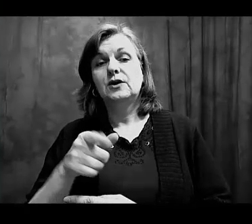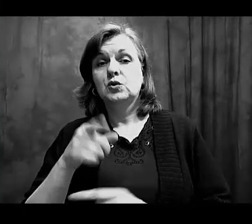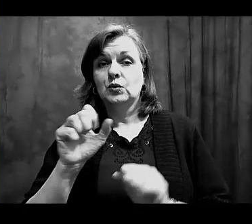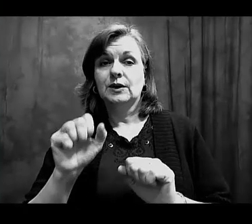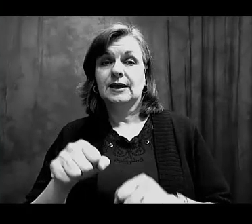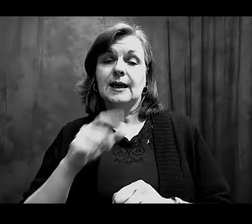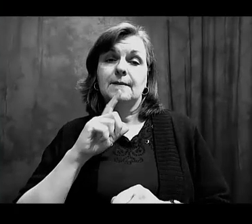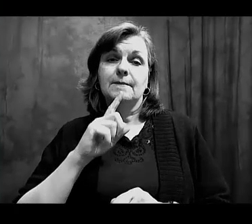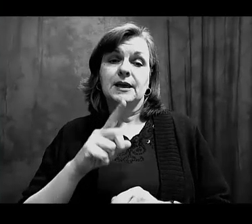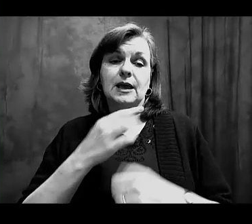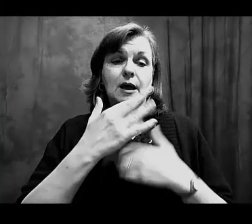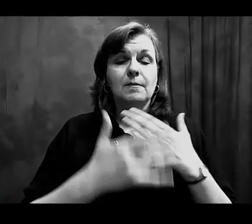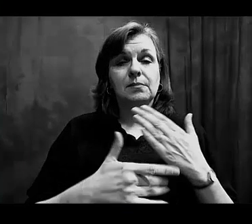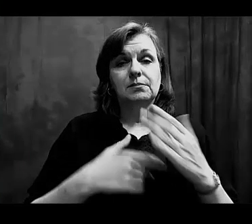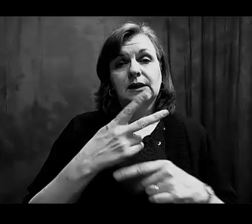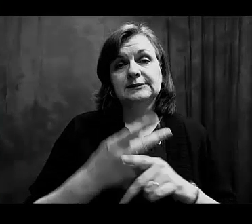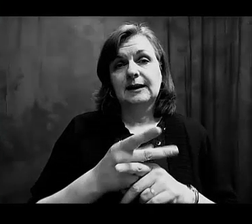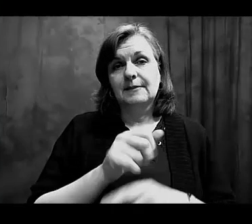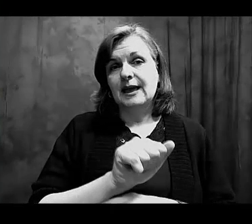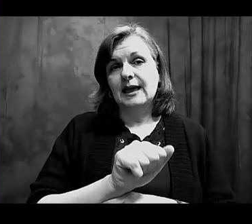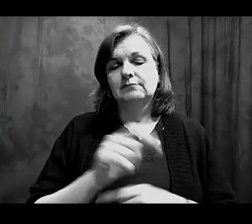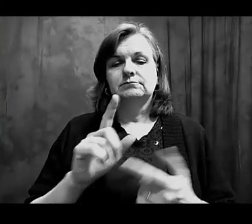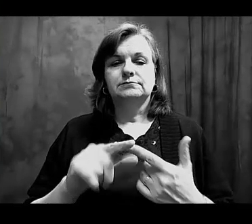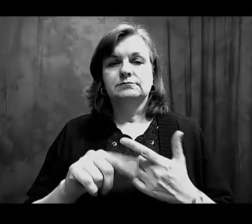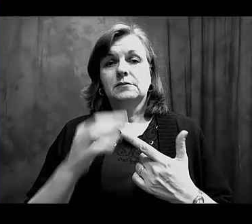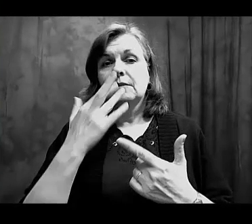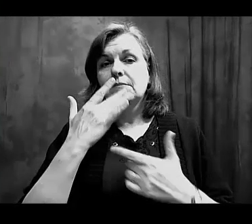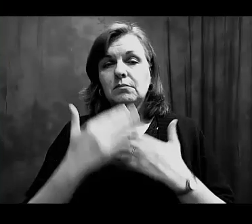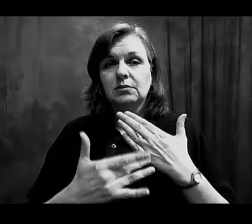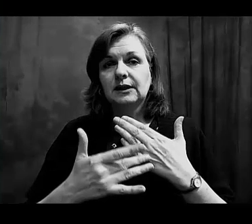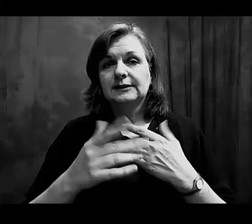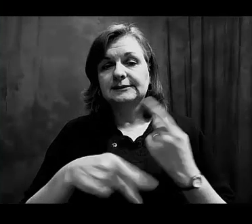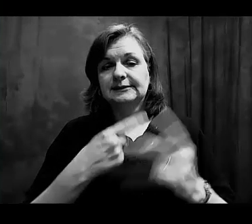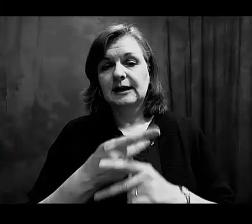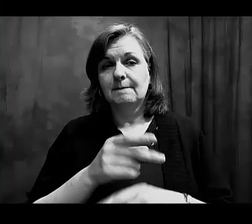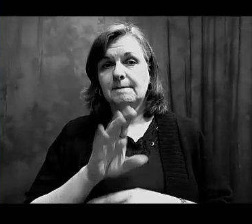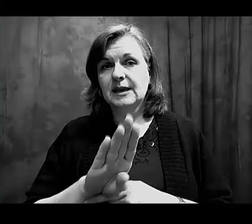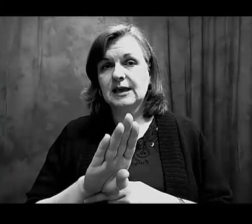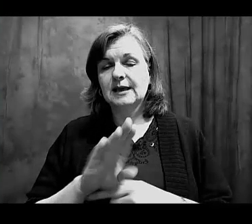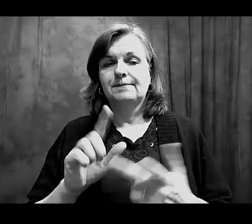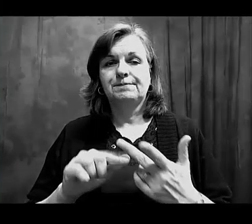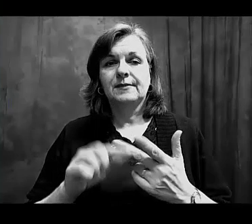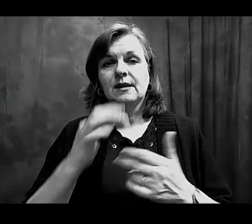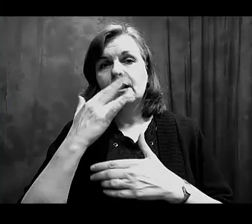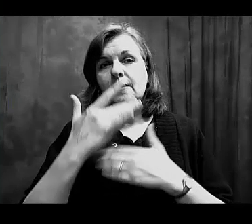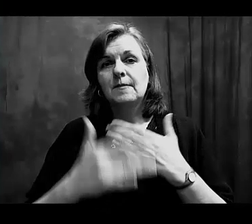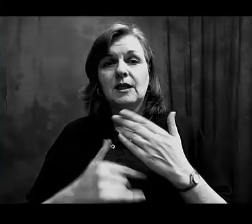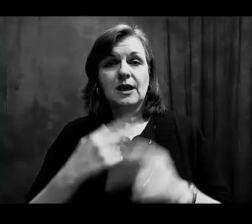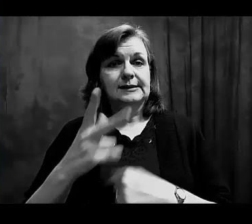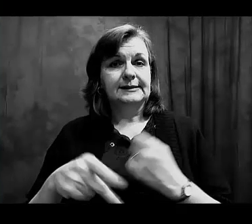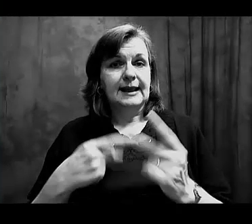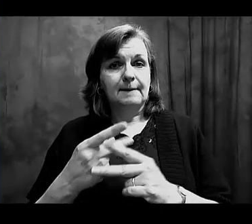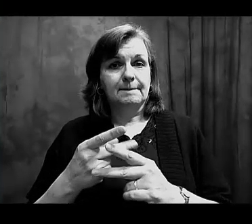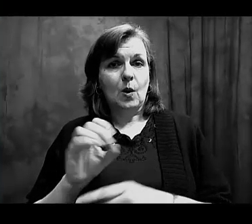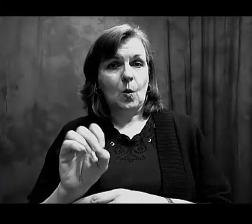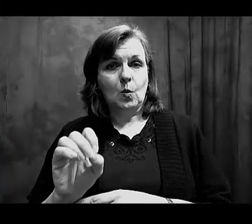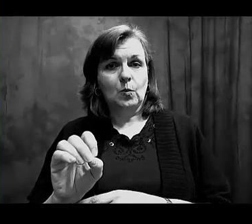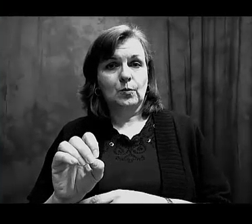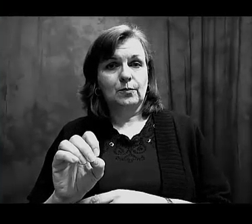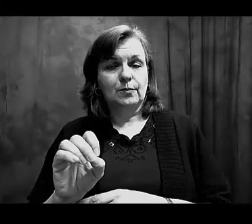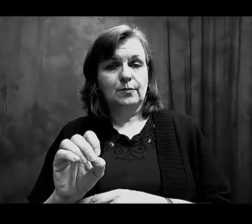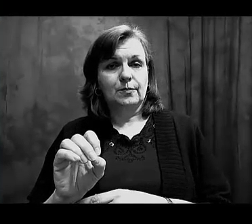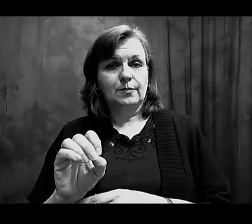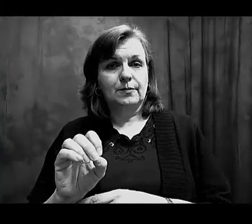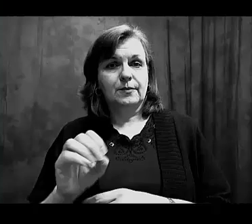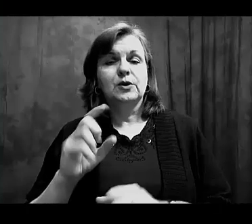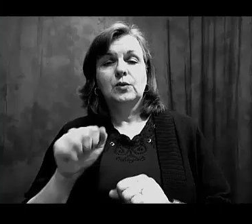of common example for this. So you can be blood type A, you can be blood type B, you